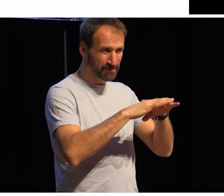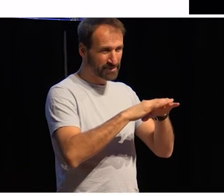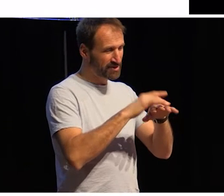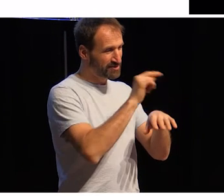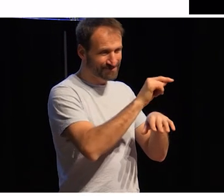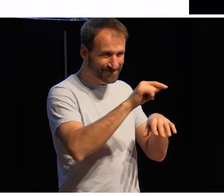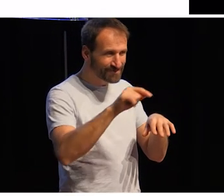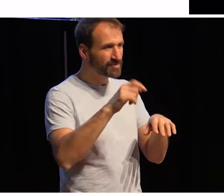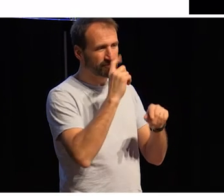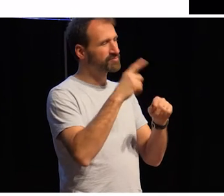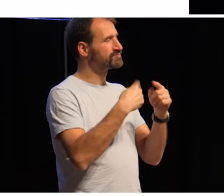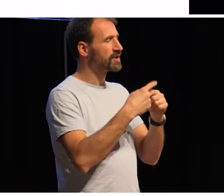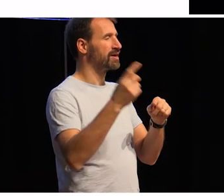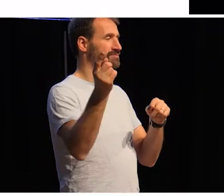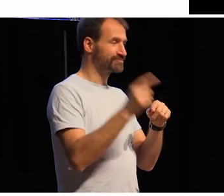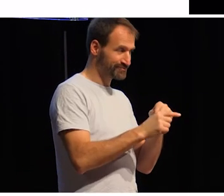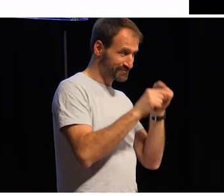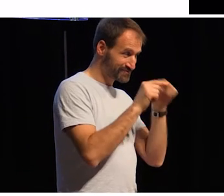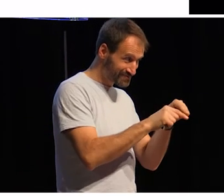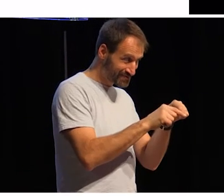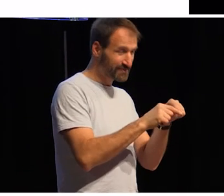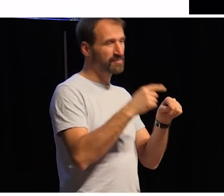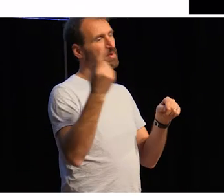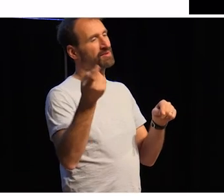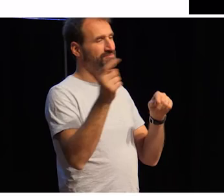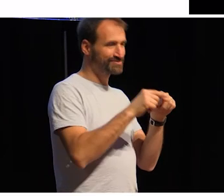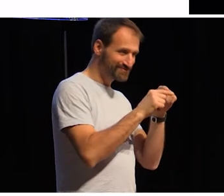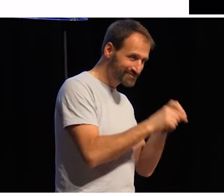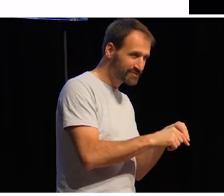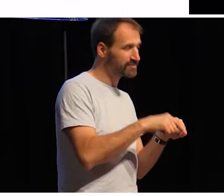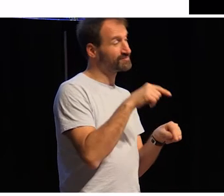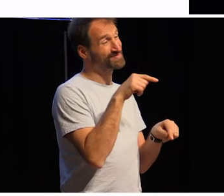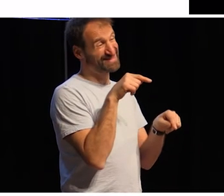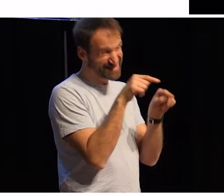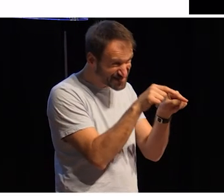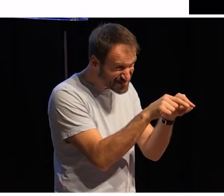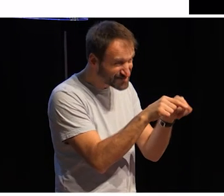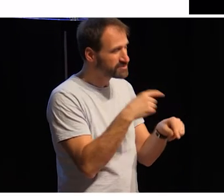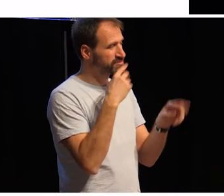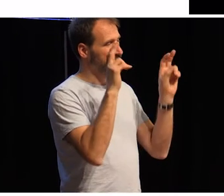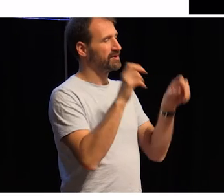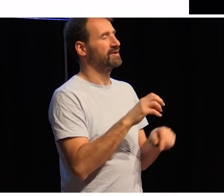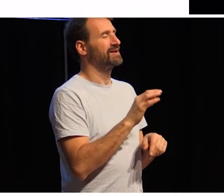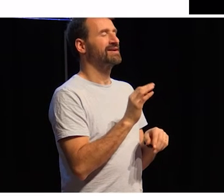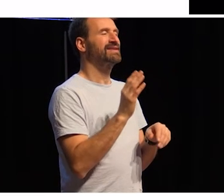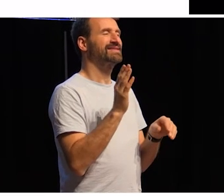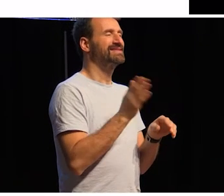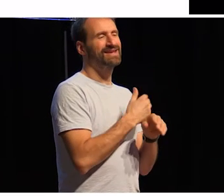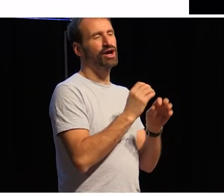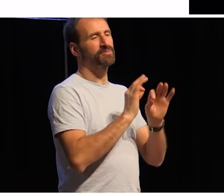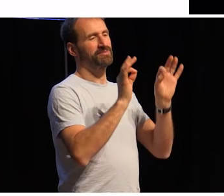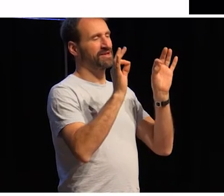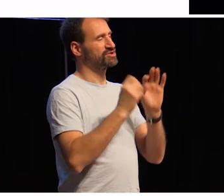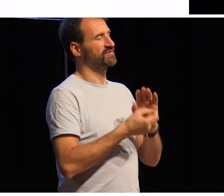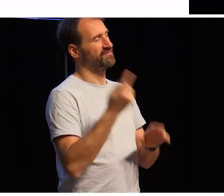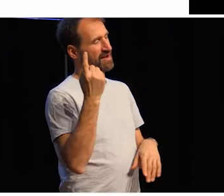down here, and this says deoptimization bailout. So we collected data, filled up the cache, then we